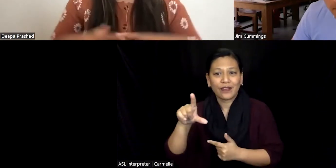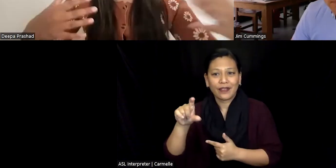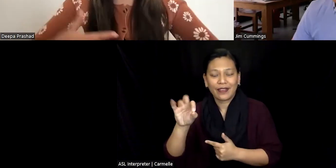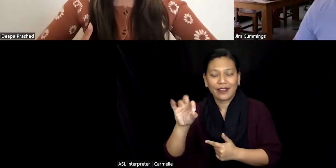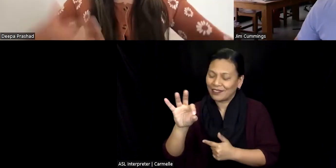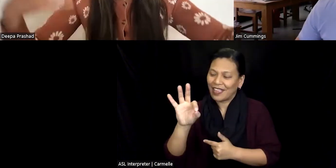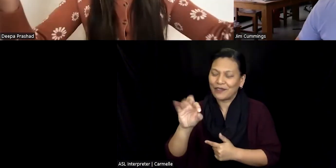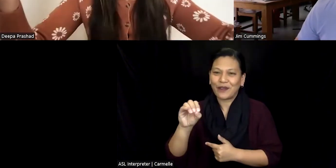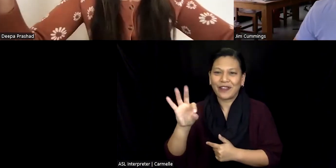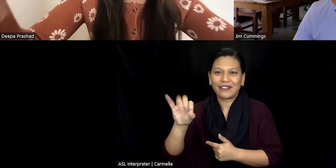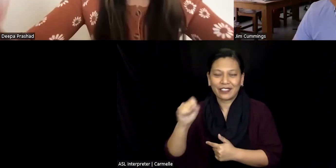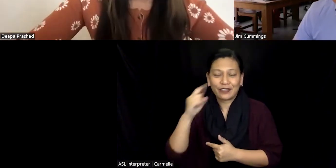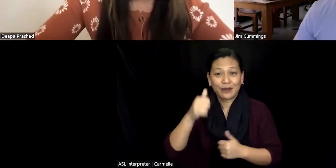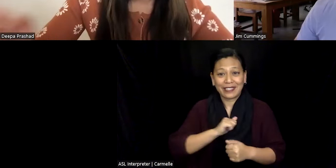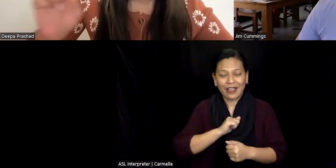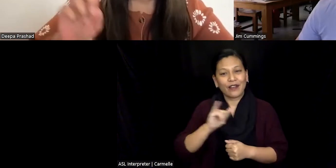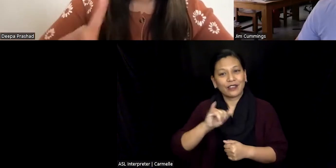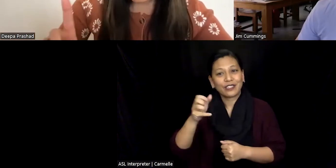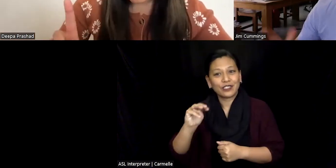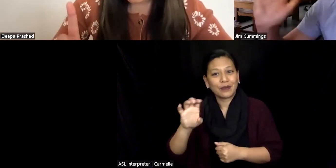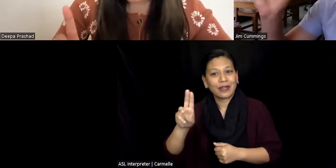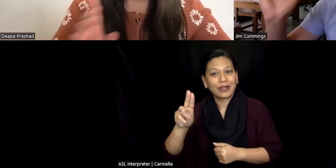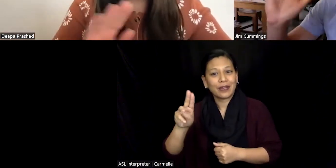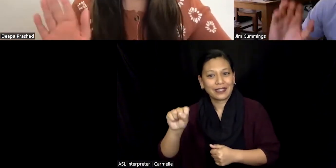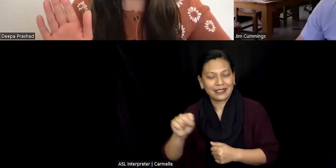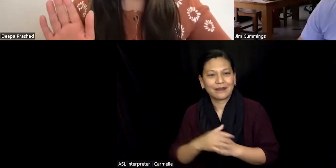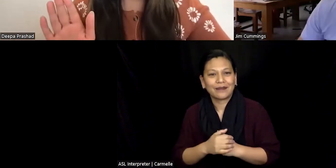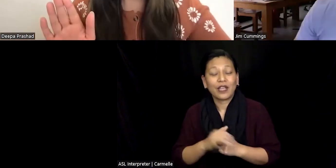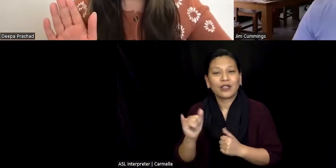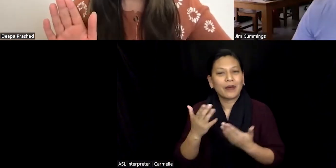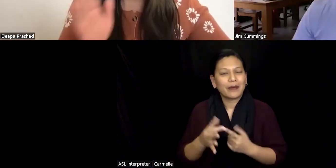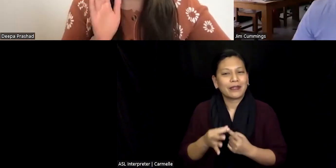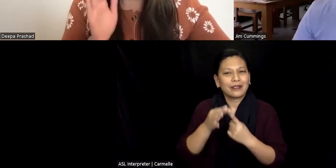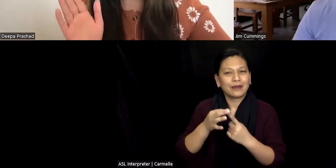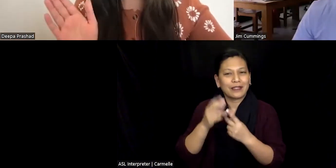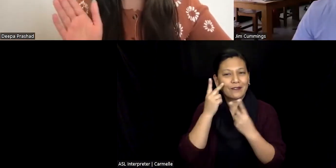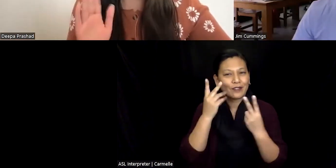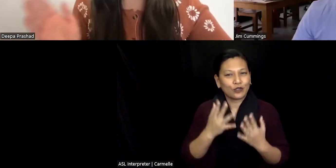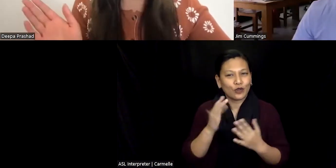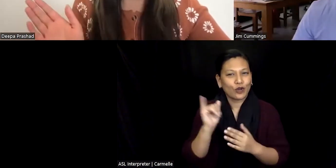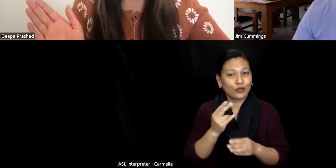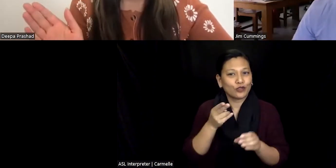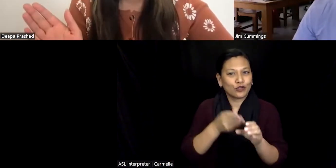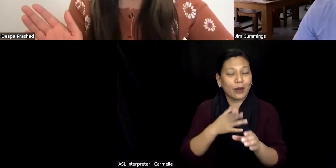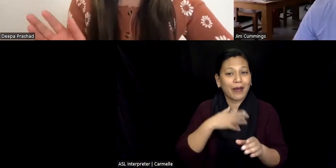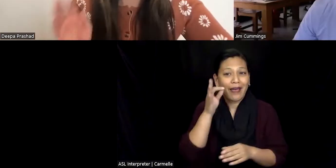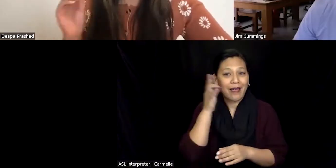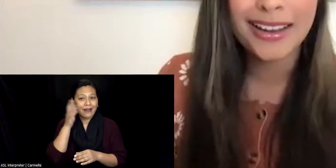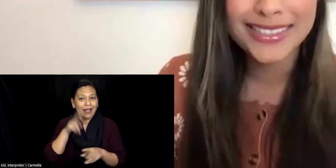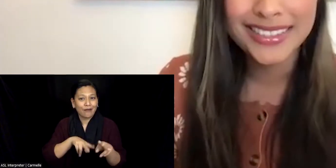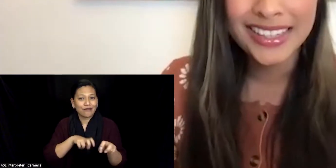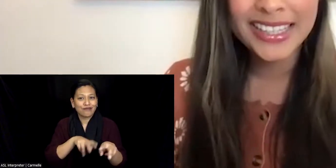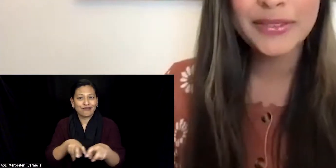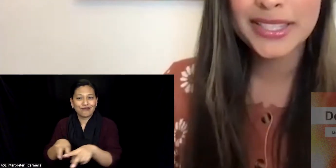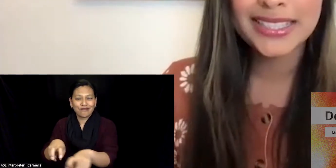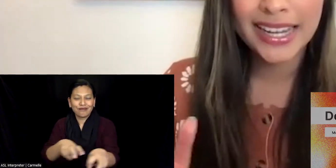for having myself and Jim Cummings here. And I'm gonna add, I might have another special guest because my cat's walking around. So if you see